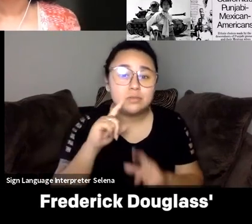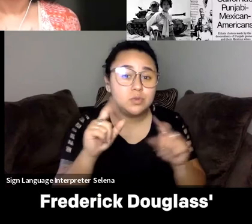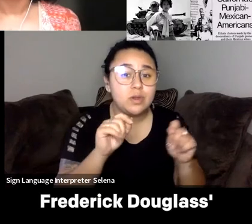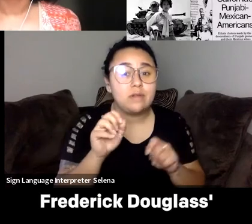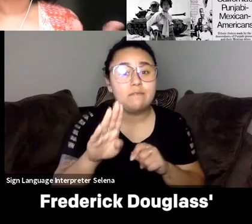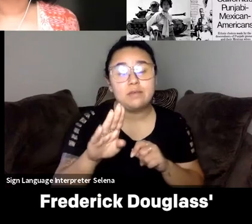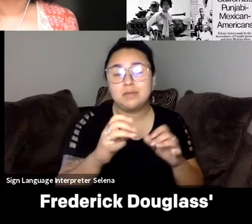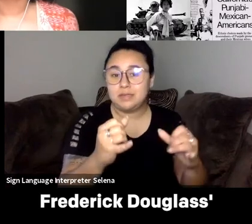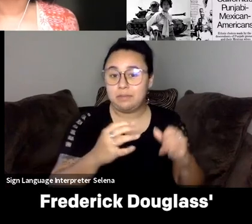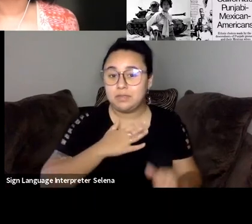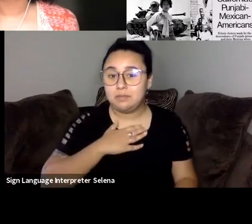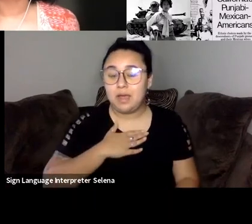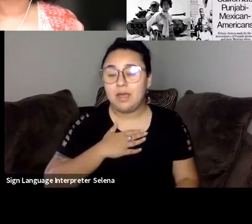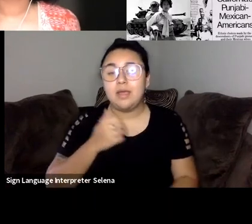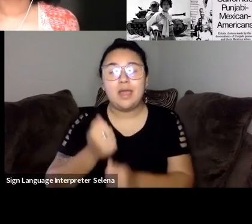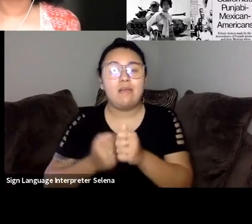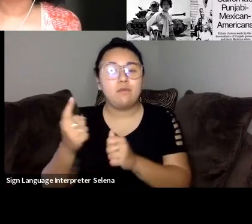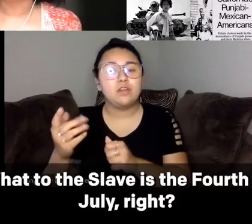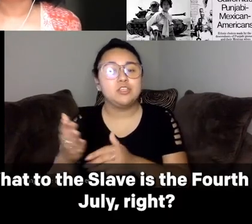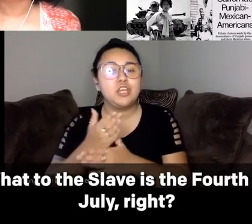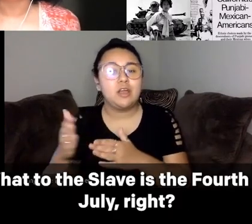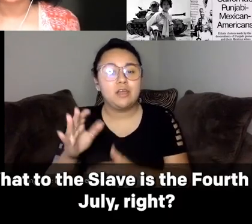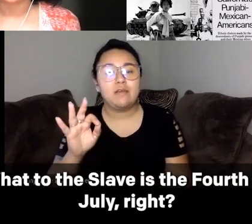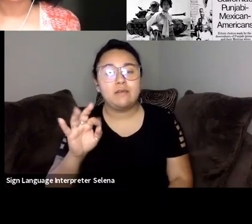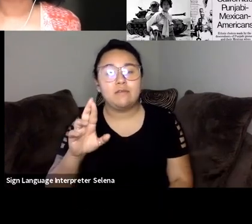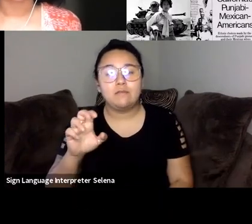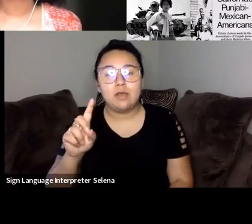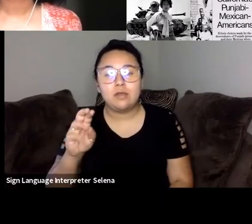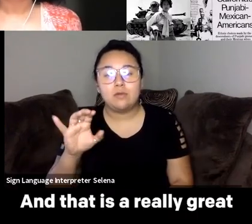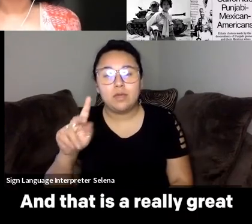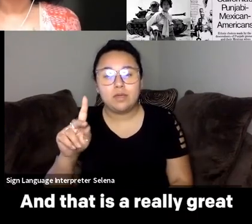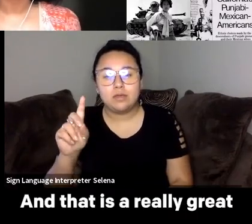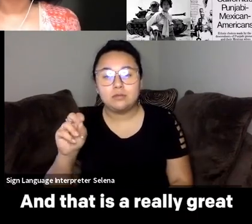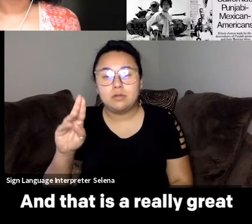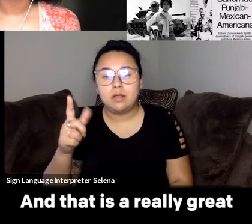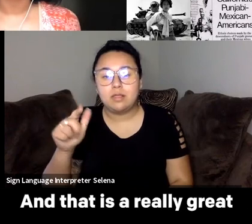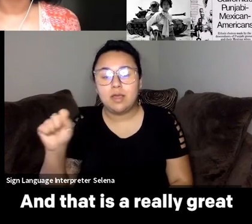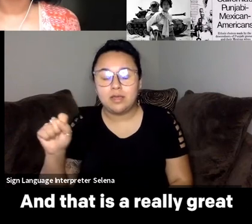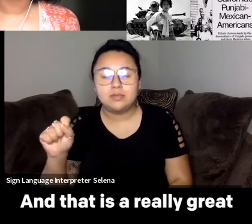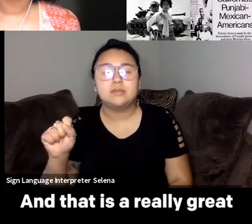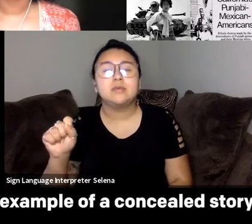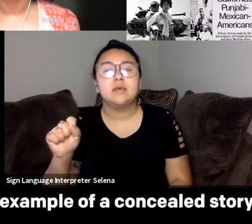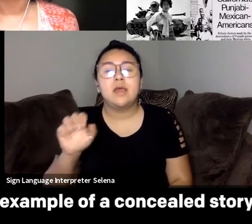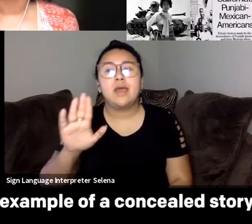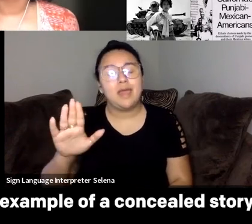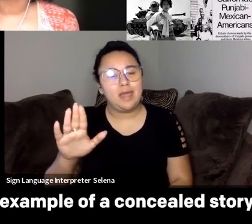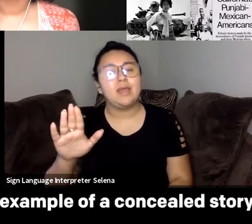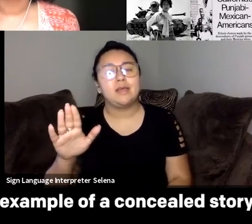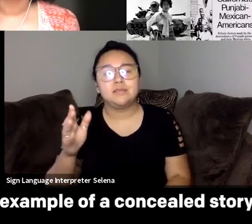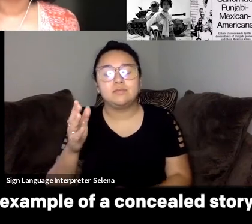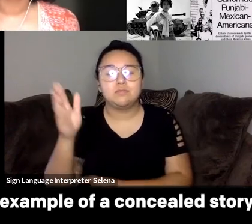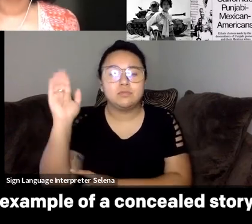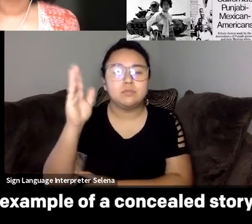sharing Frederick Douglass's "What to the Slave is the 4th of July," right? And that is a really great example